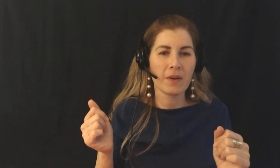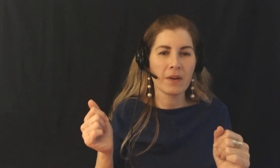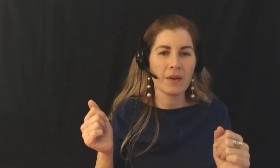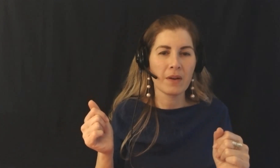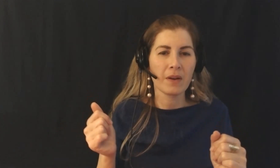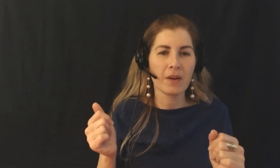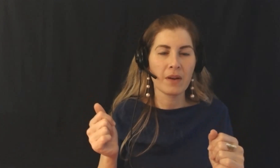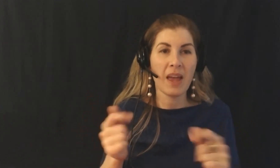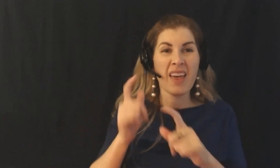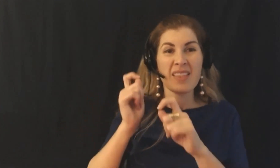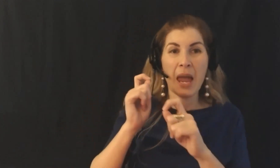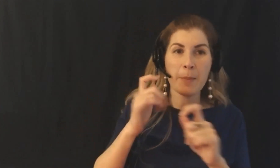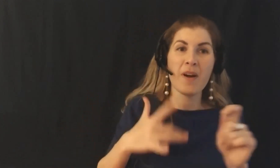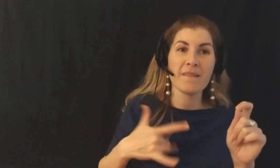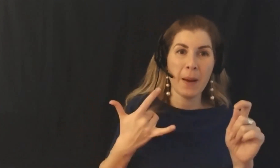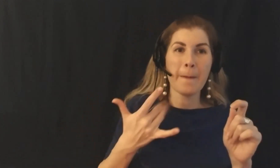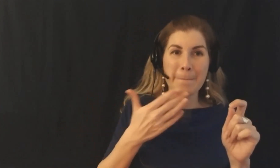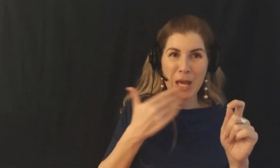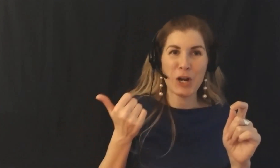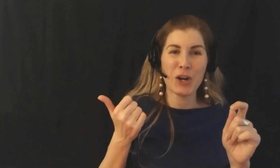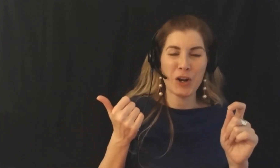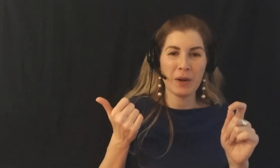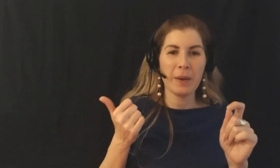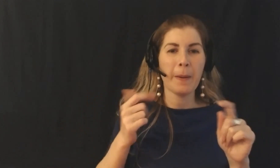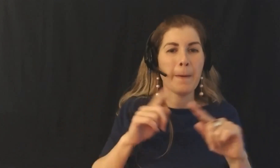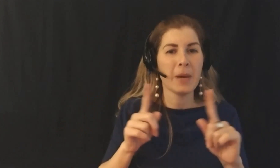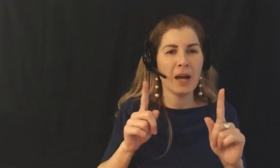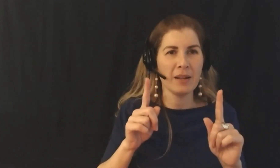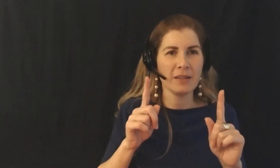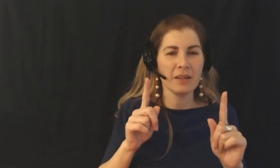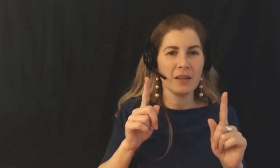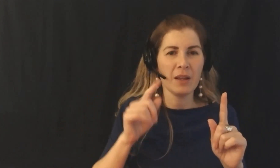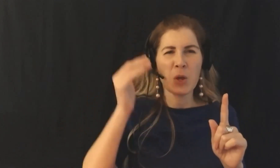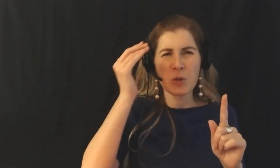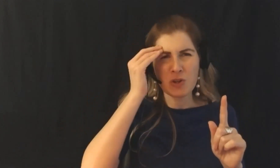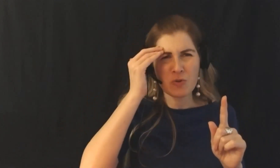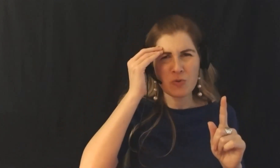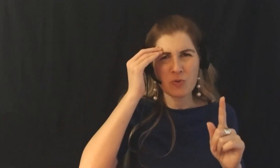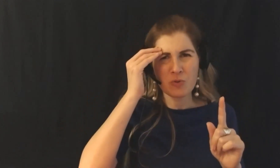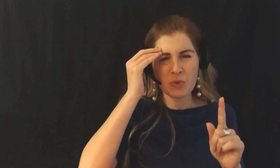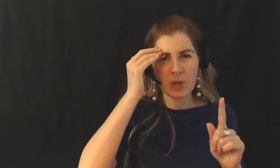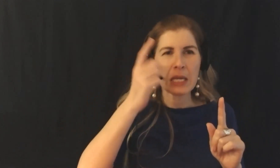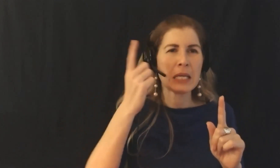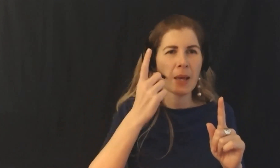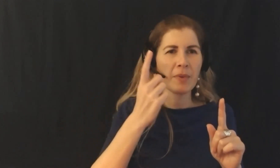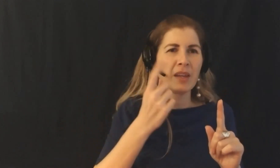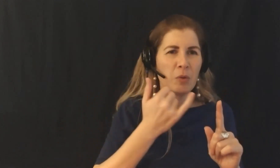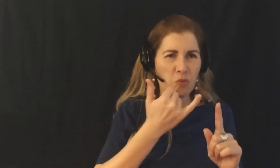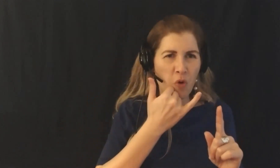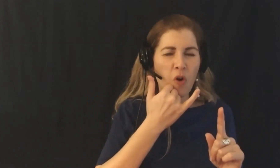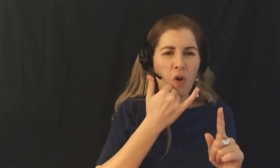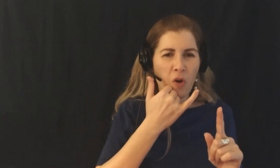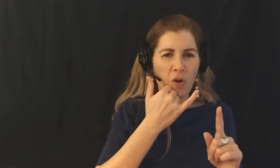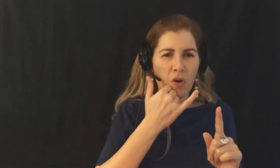The hammer felt better, but knew that something was wrong,